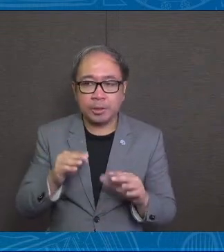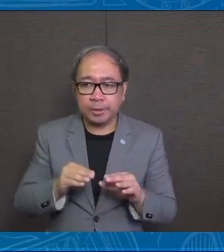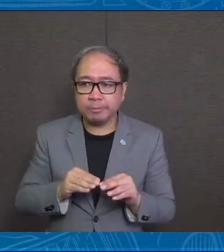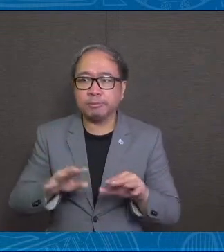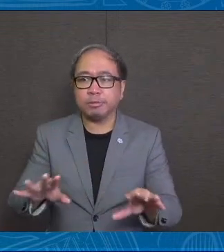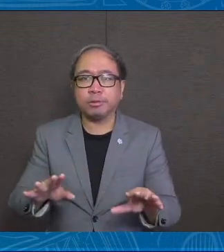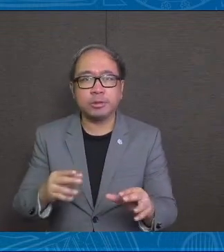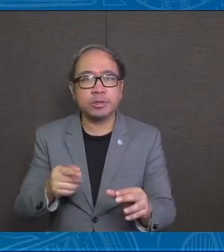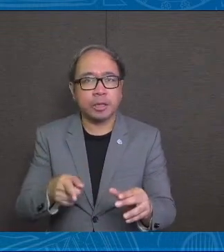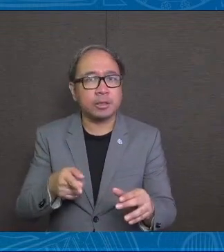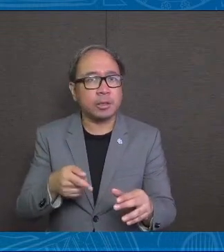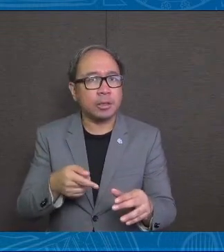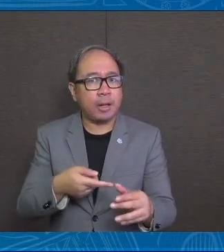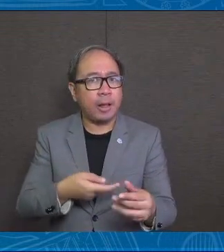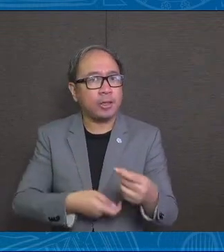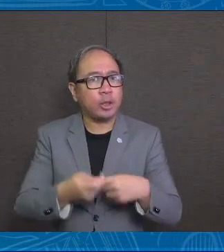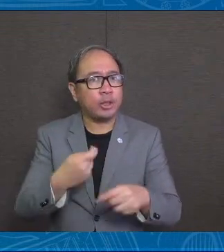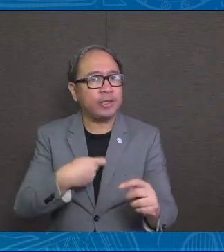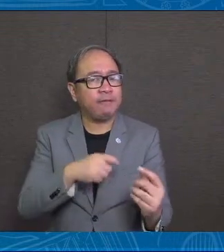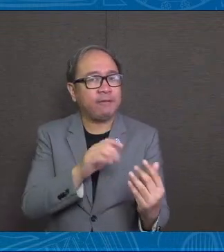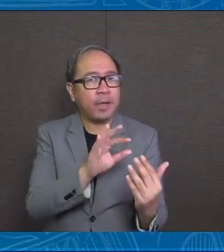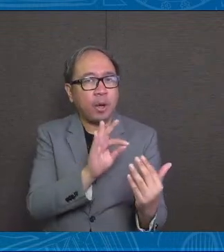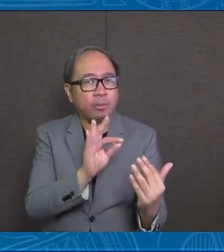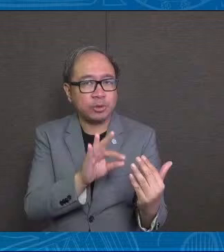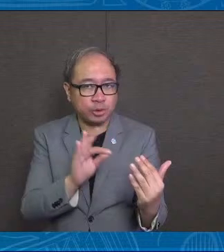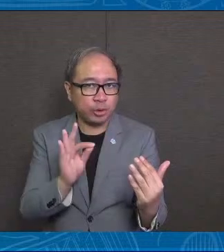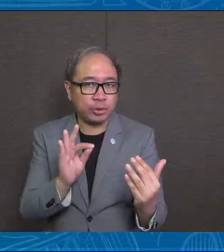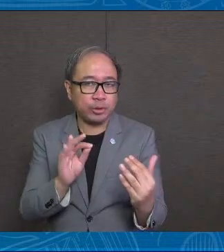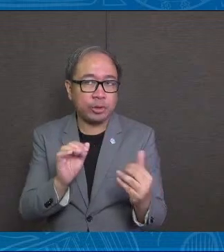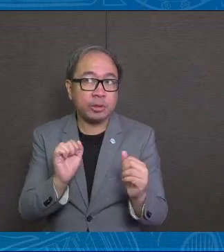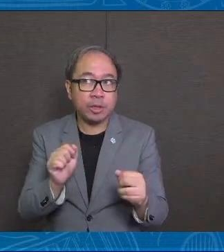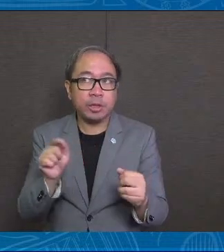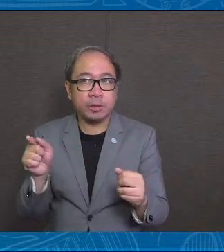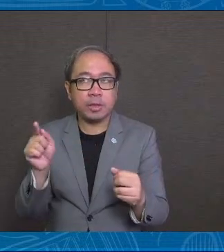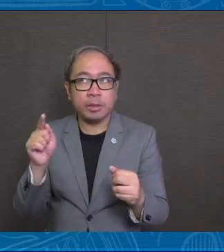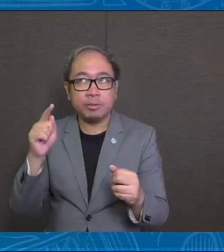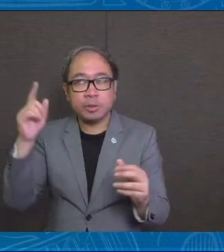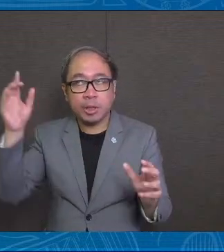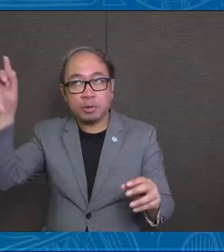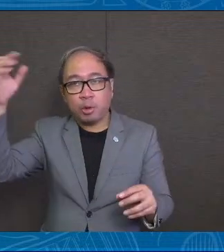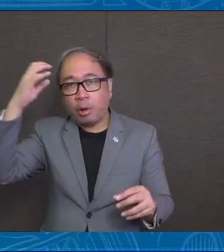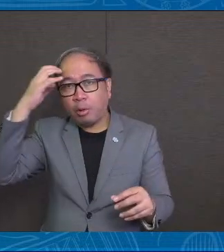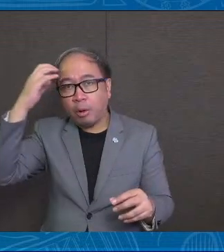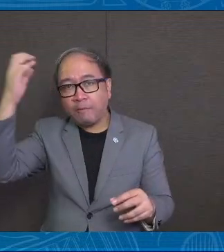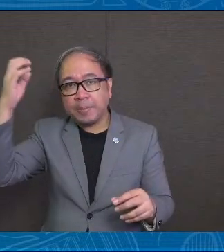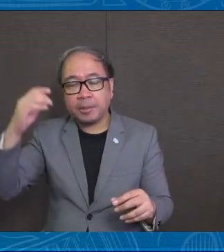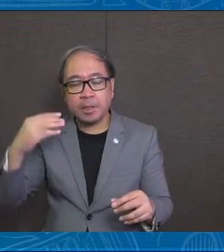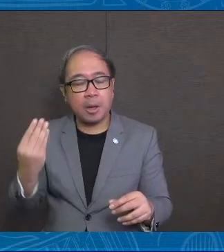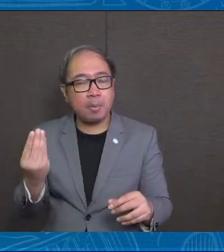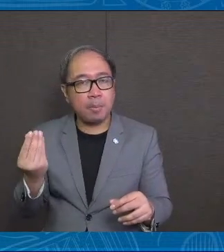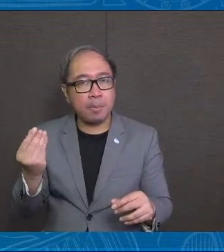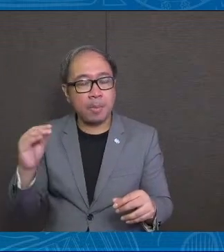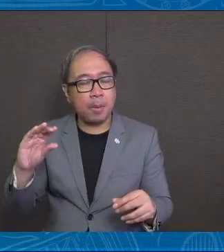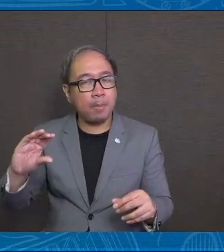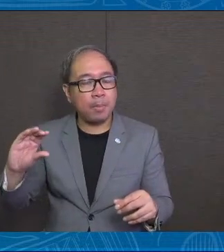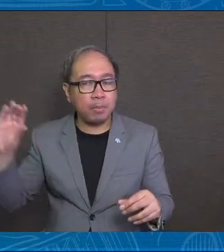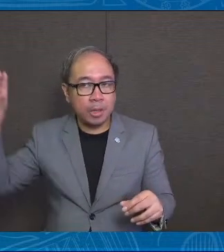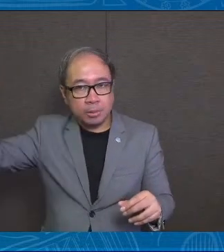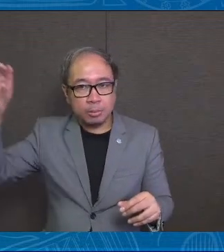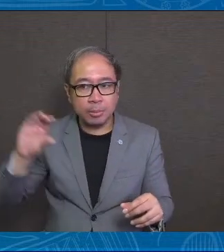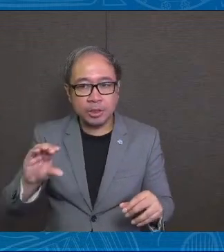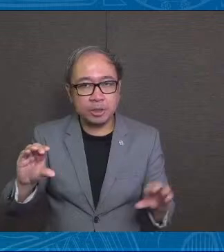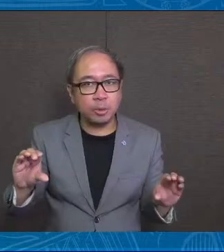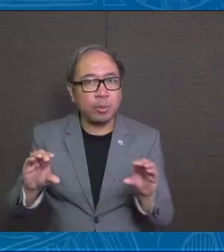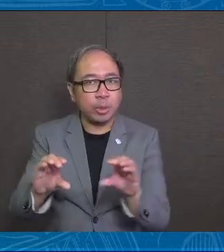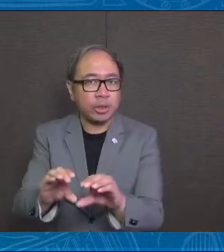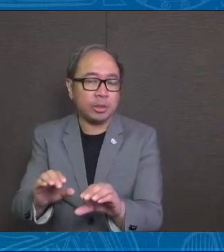instrument to in parallel with the government budget. So with this, I really thank for your attention.